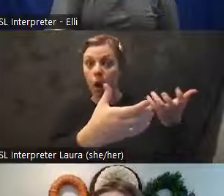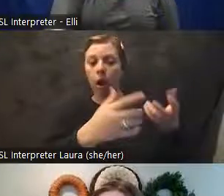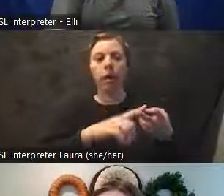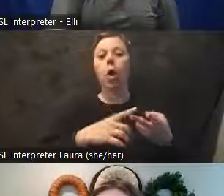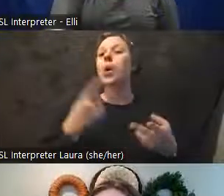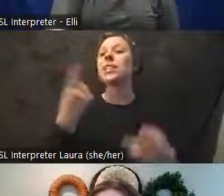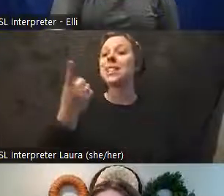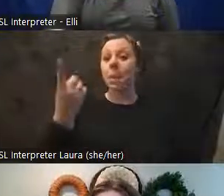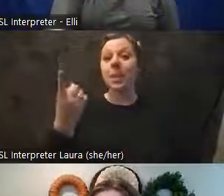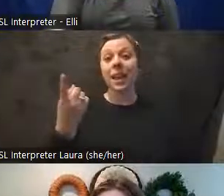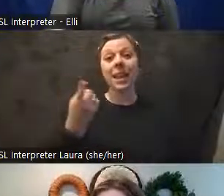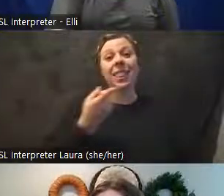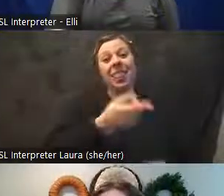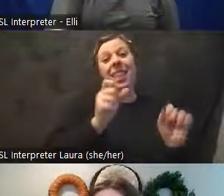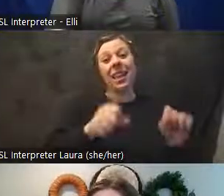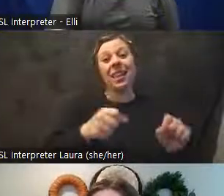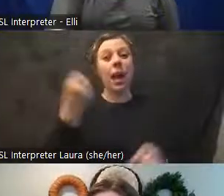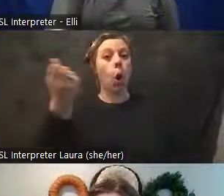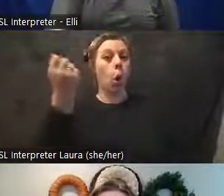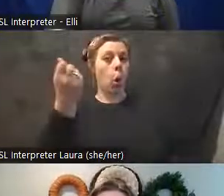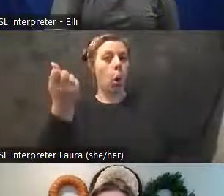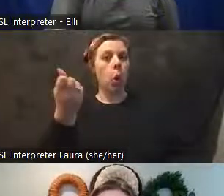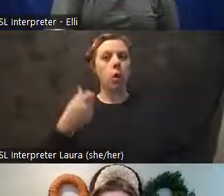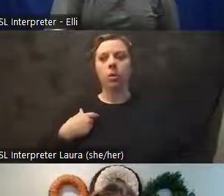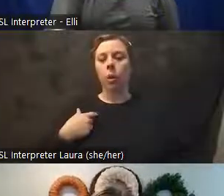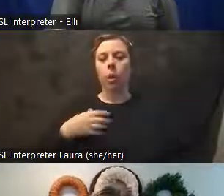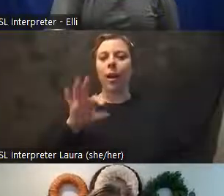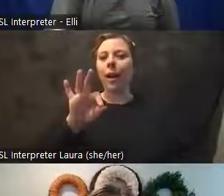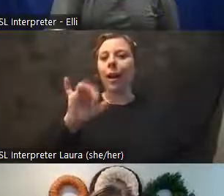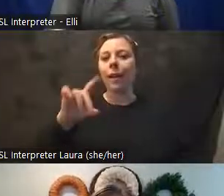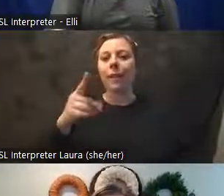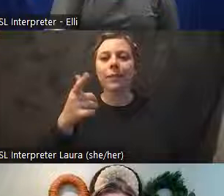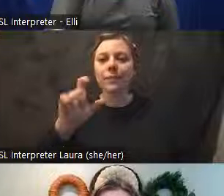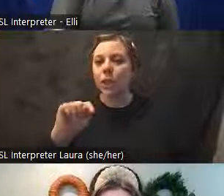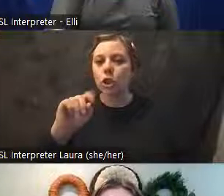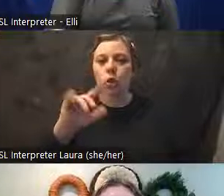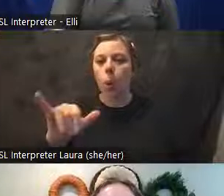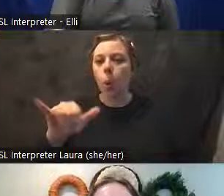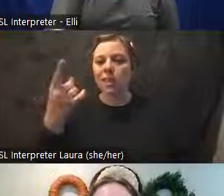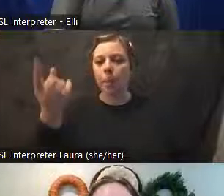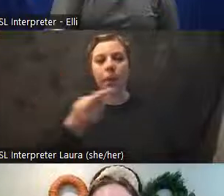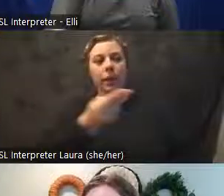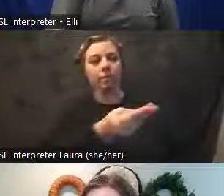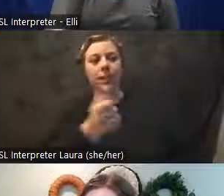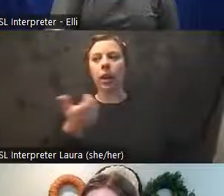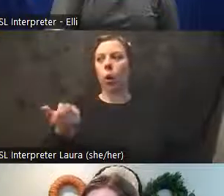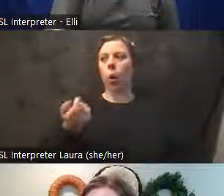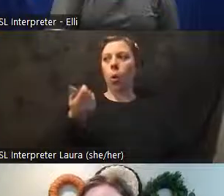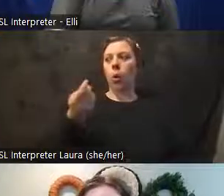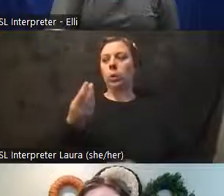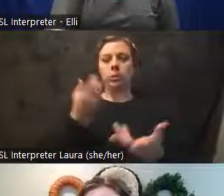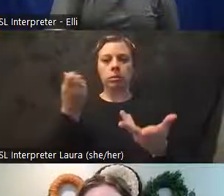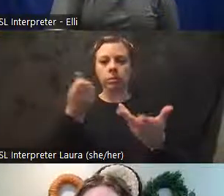itself, voice and choice in where they sit in your office. Can you make the